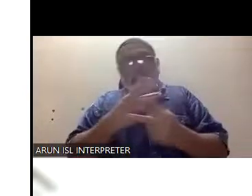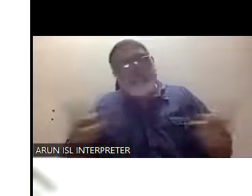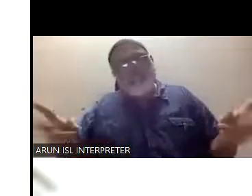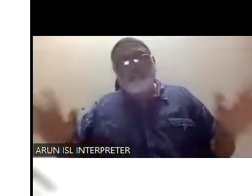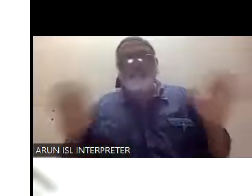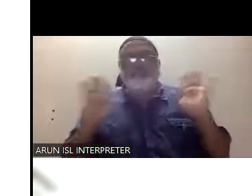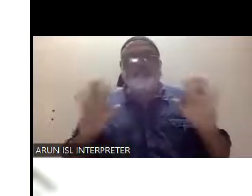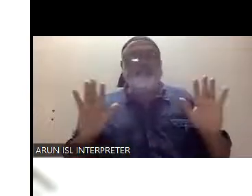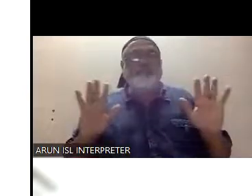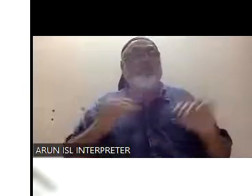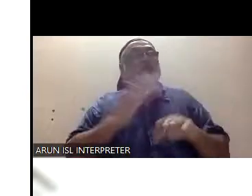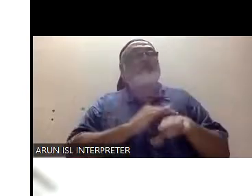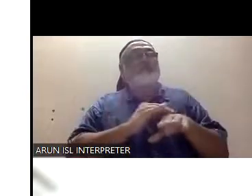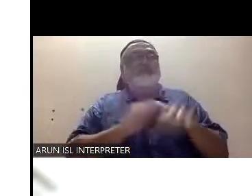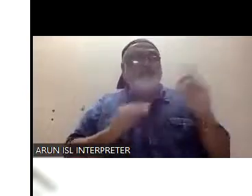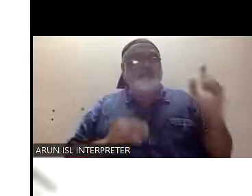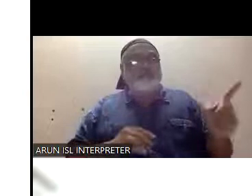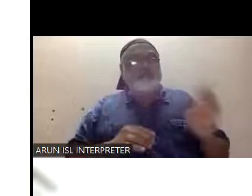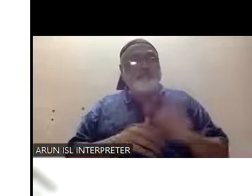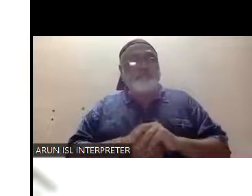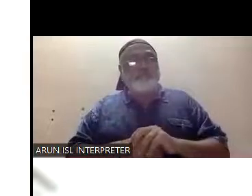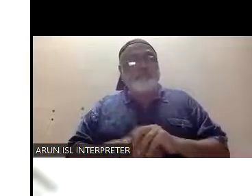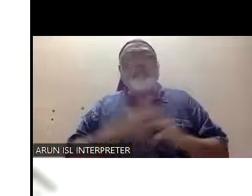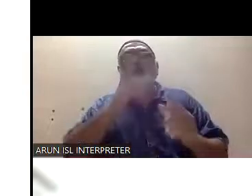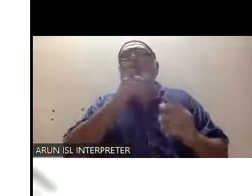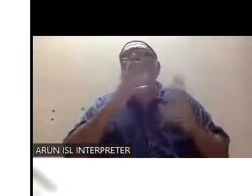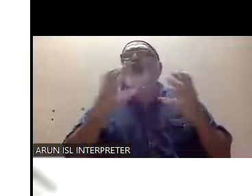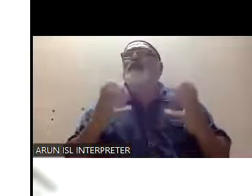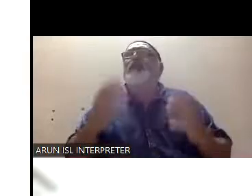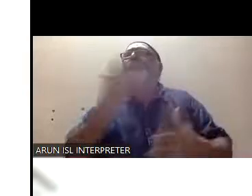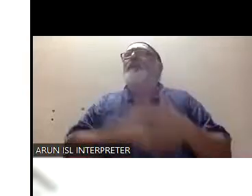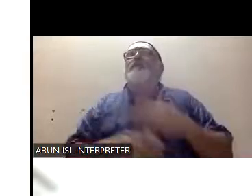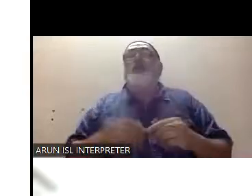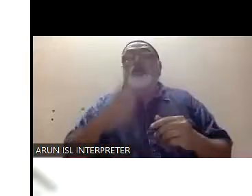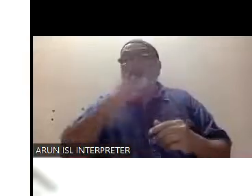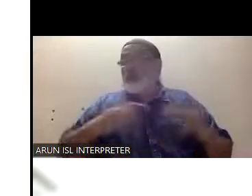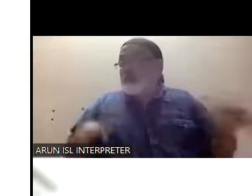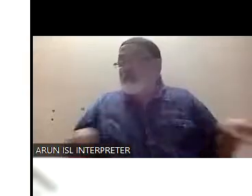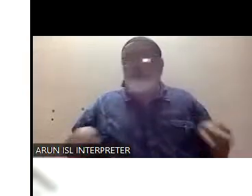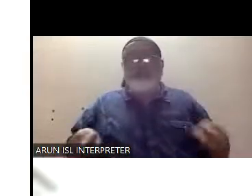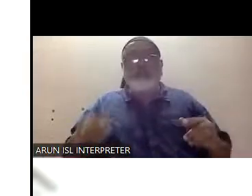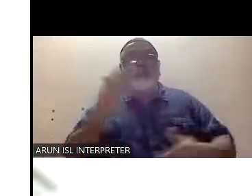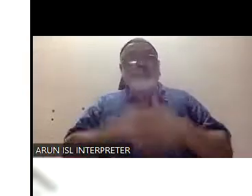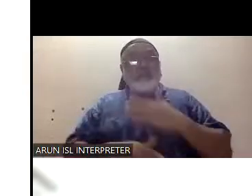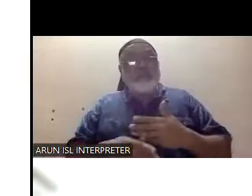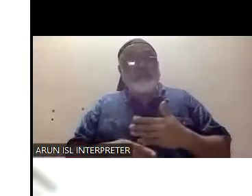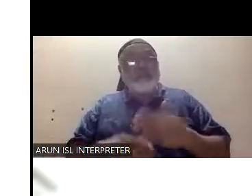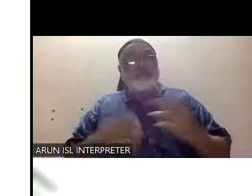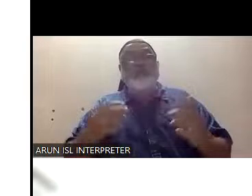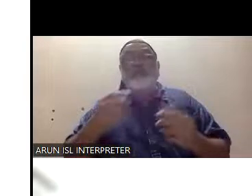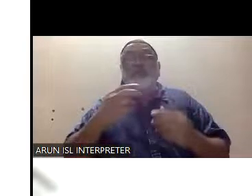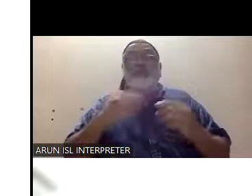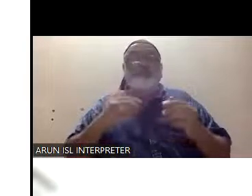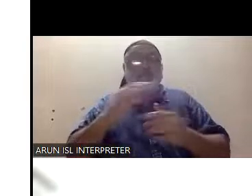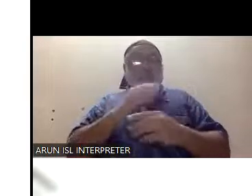or a service. And who requires this accessibility is people with locomotor disability, physical impairment, it could be ambulant